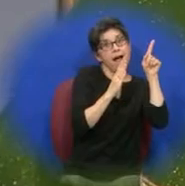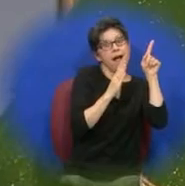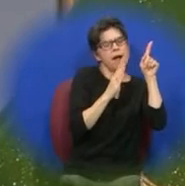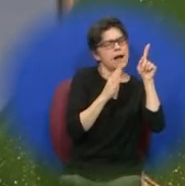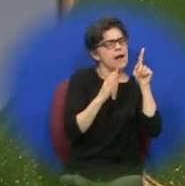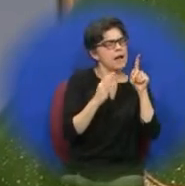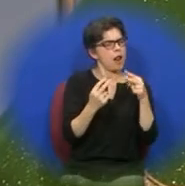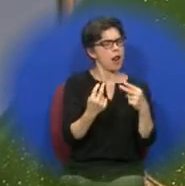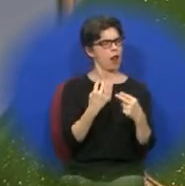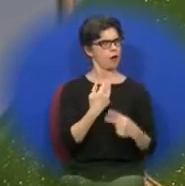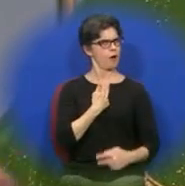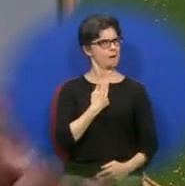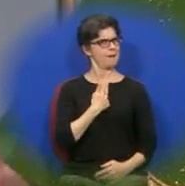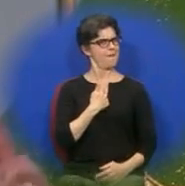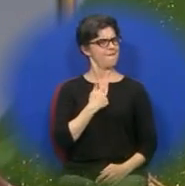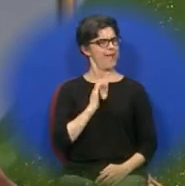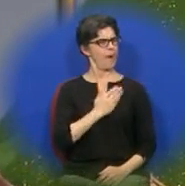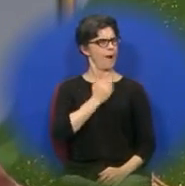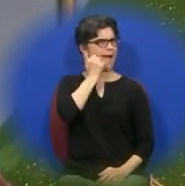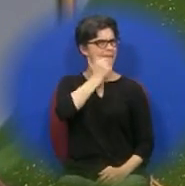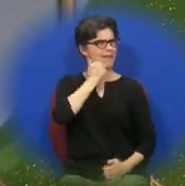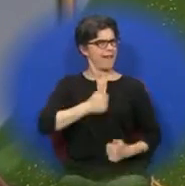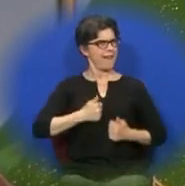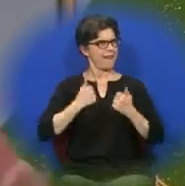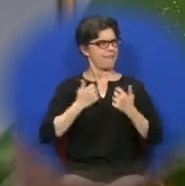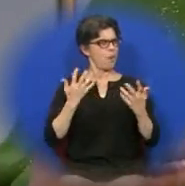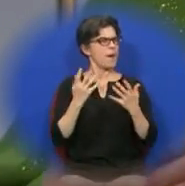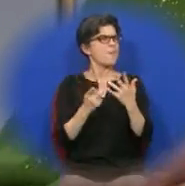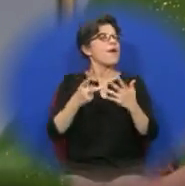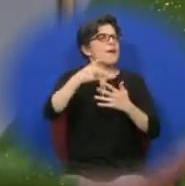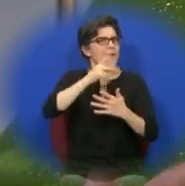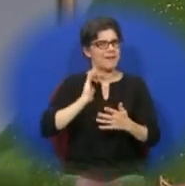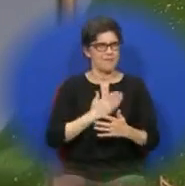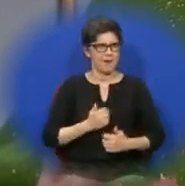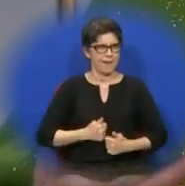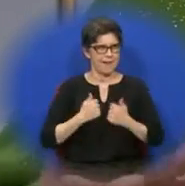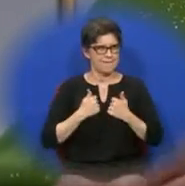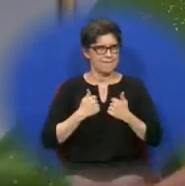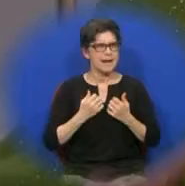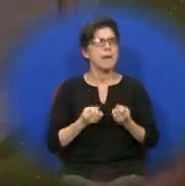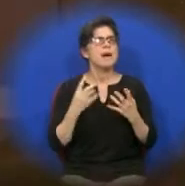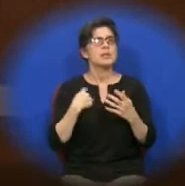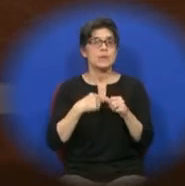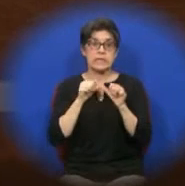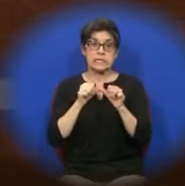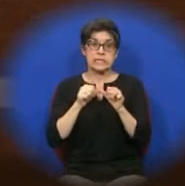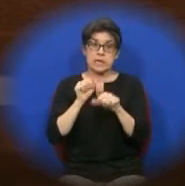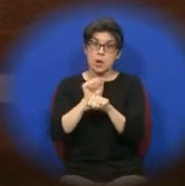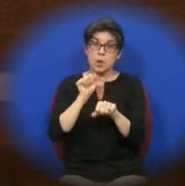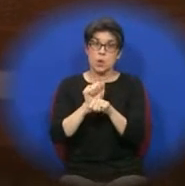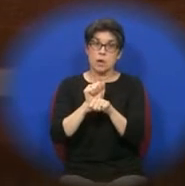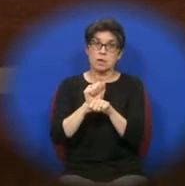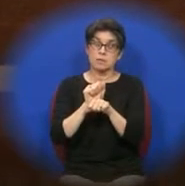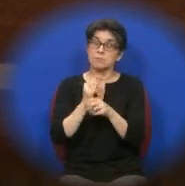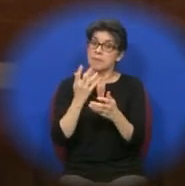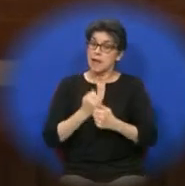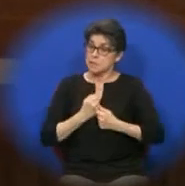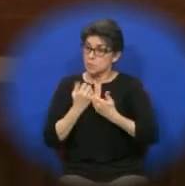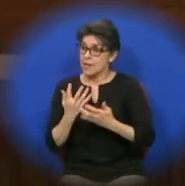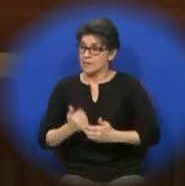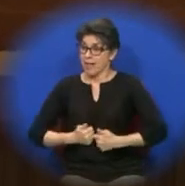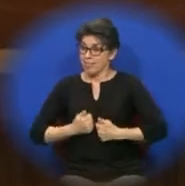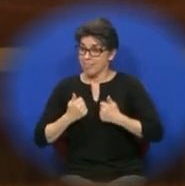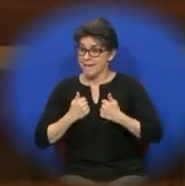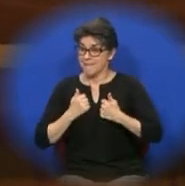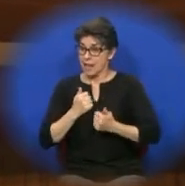everyday living. And what are the priorities of our lives? And how much are we continually working at, again, expressing and living